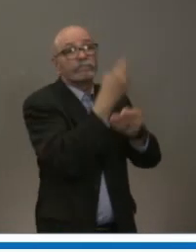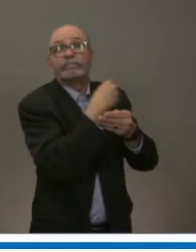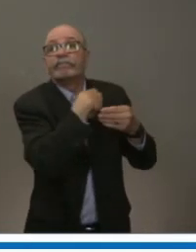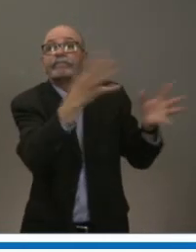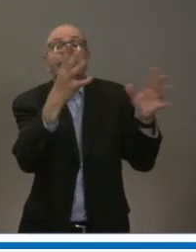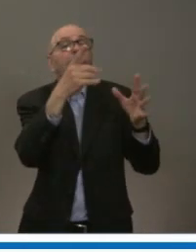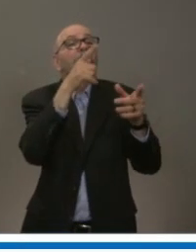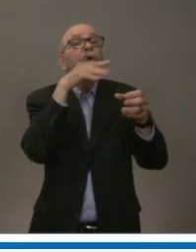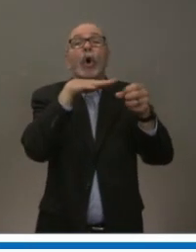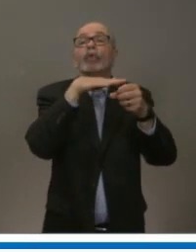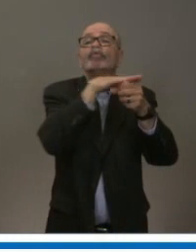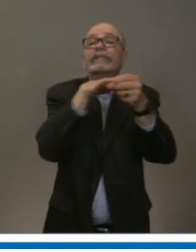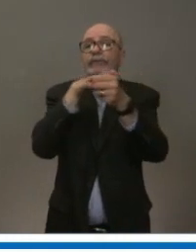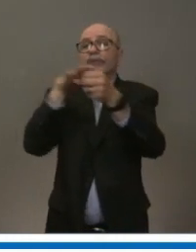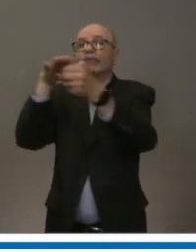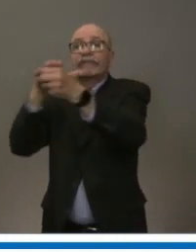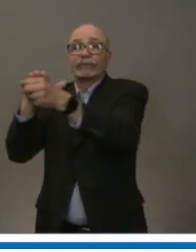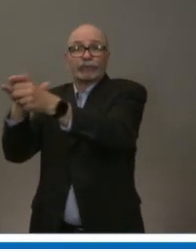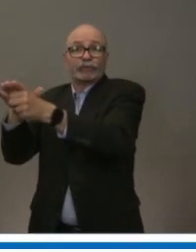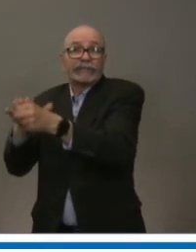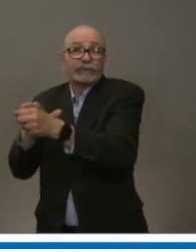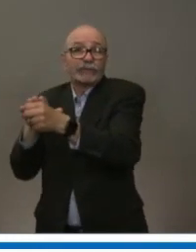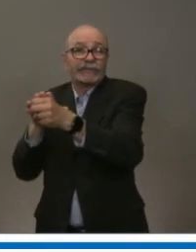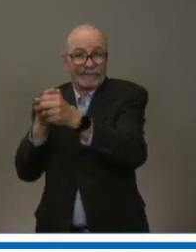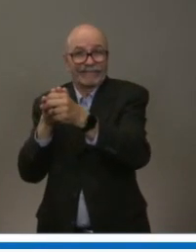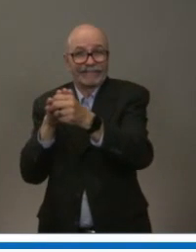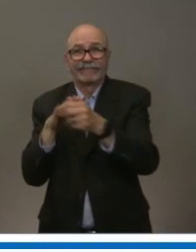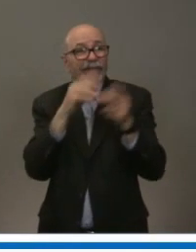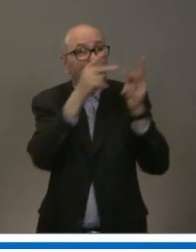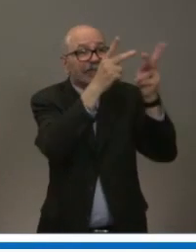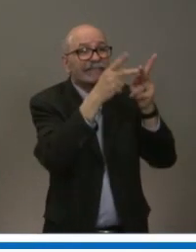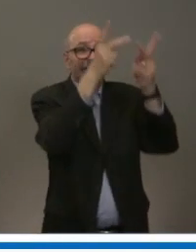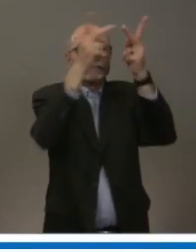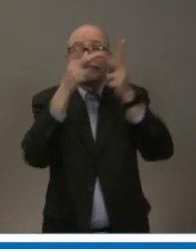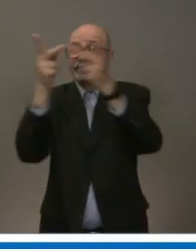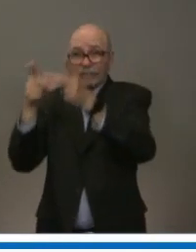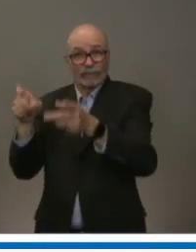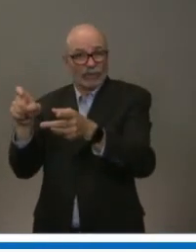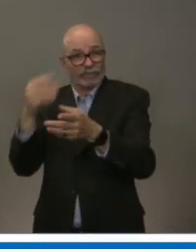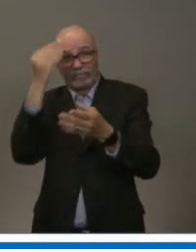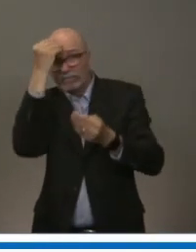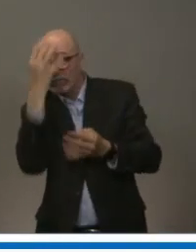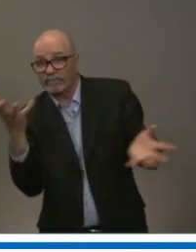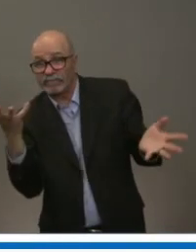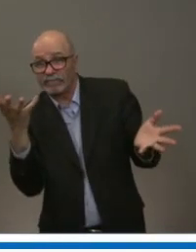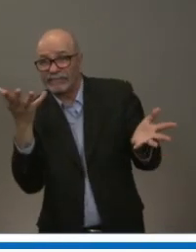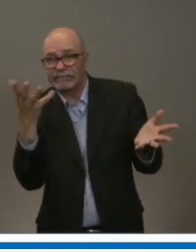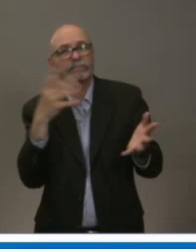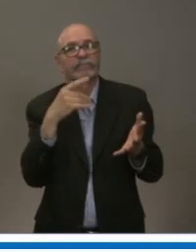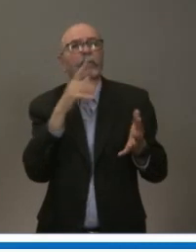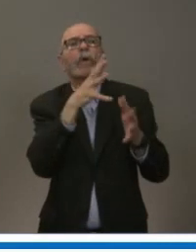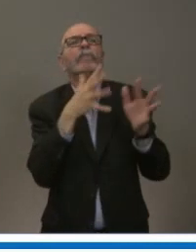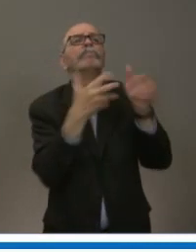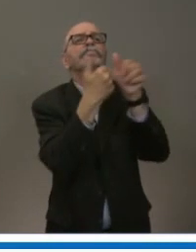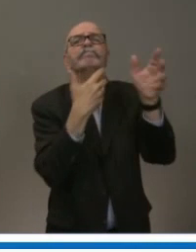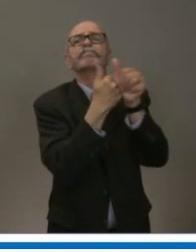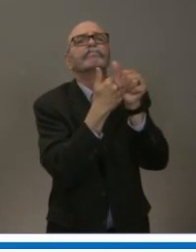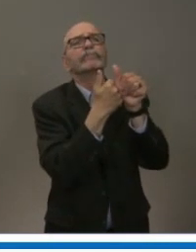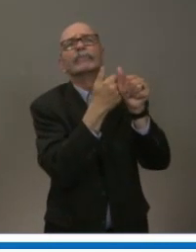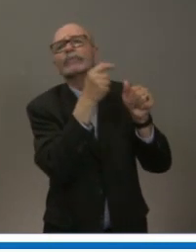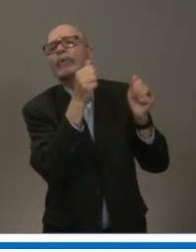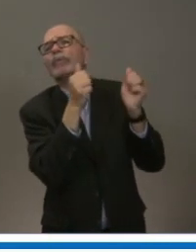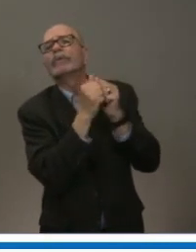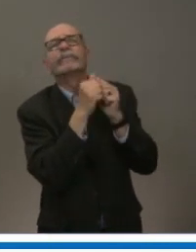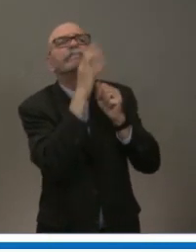you were talking about? Because it does seem like they're not nearly keeping up in terms of testing or